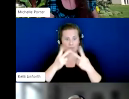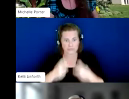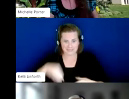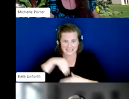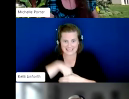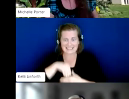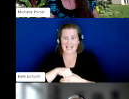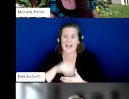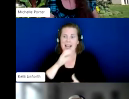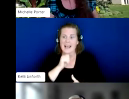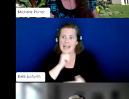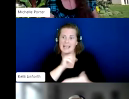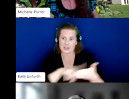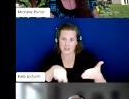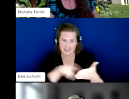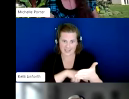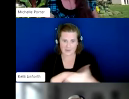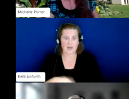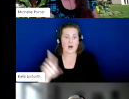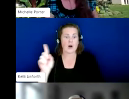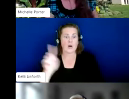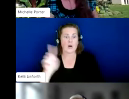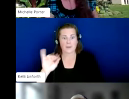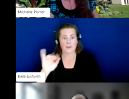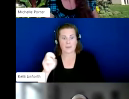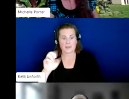Center on Aging at the University of Manitoba.